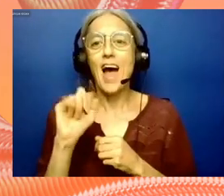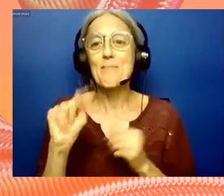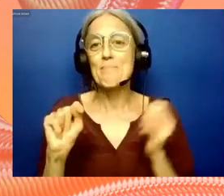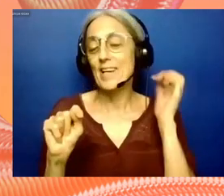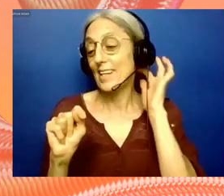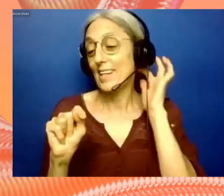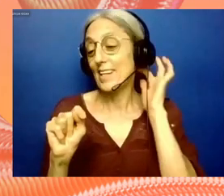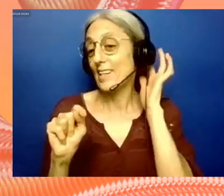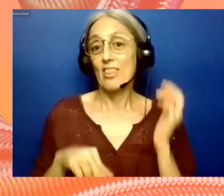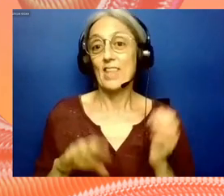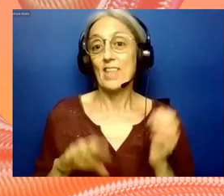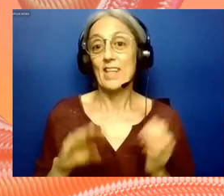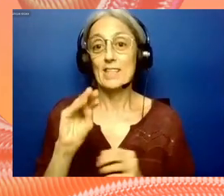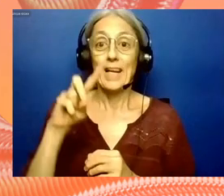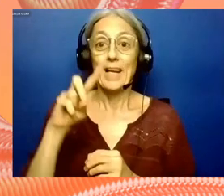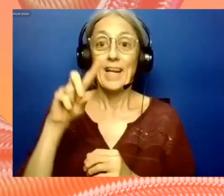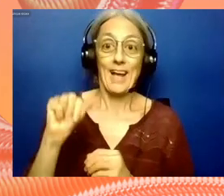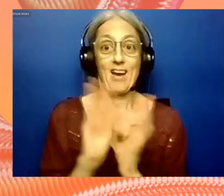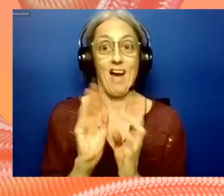know,